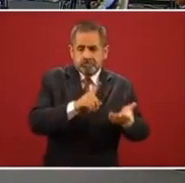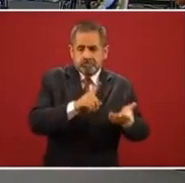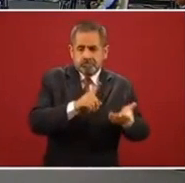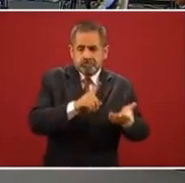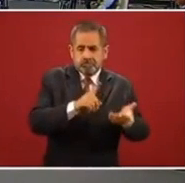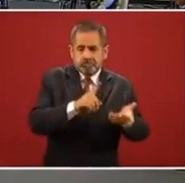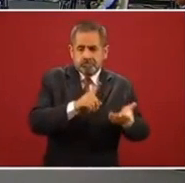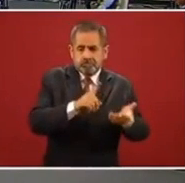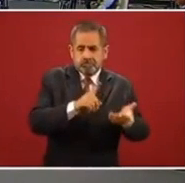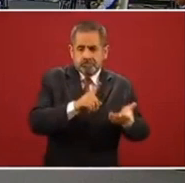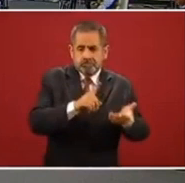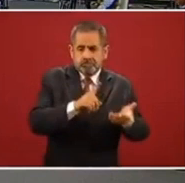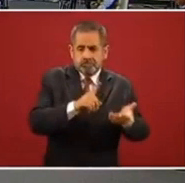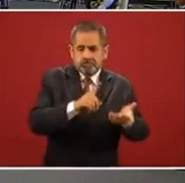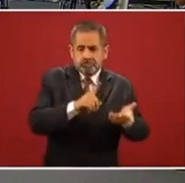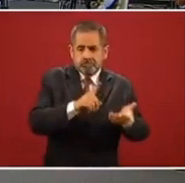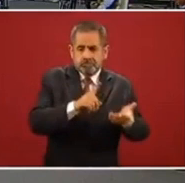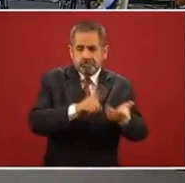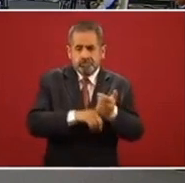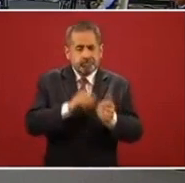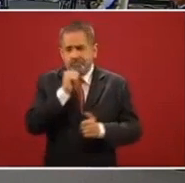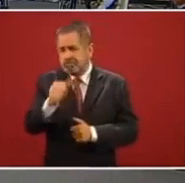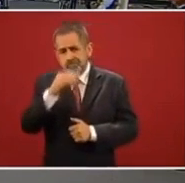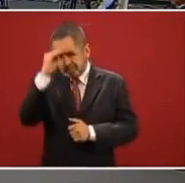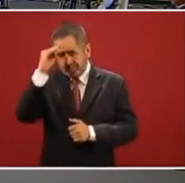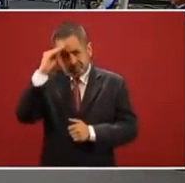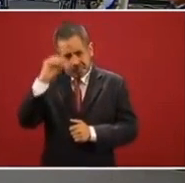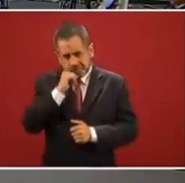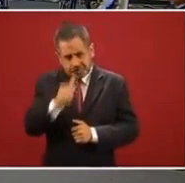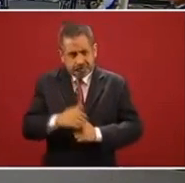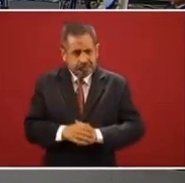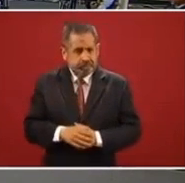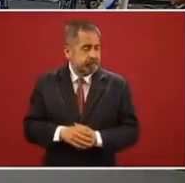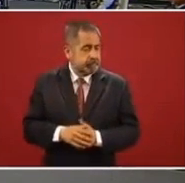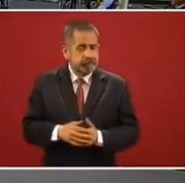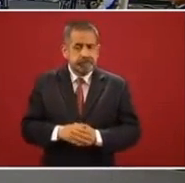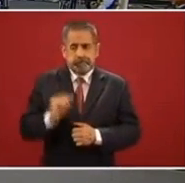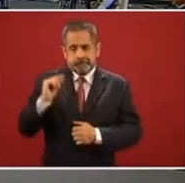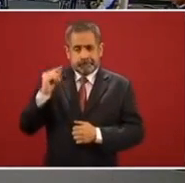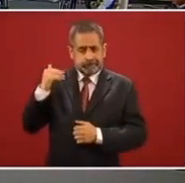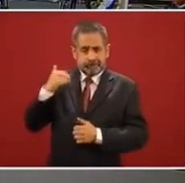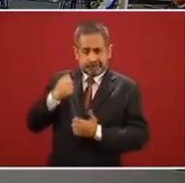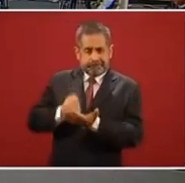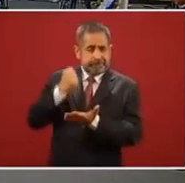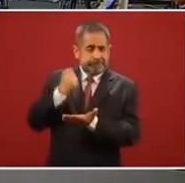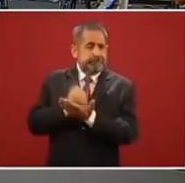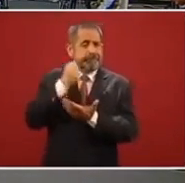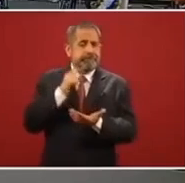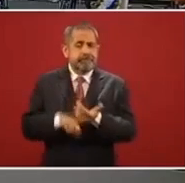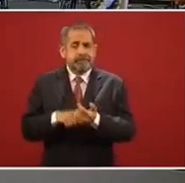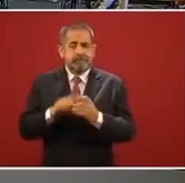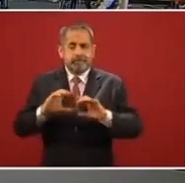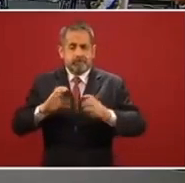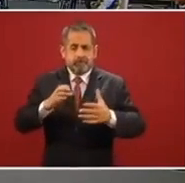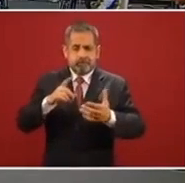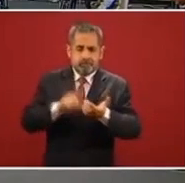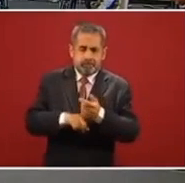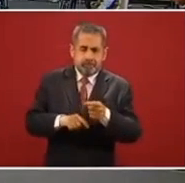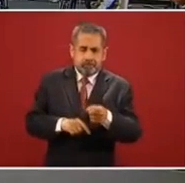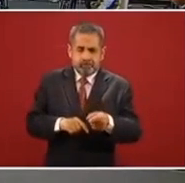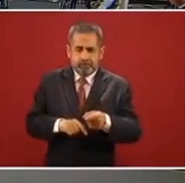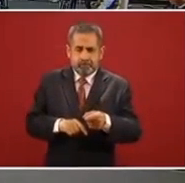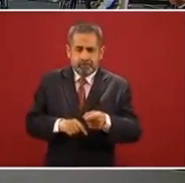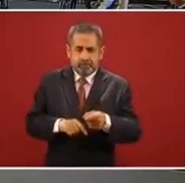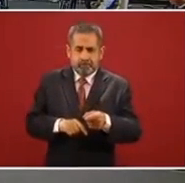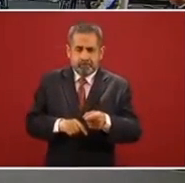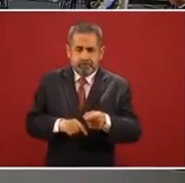the creation of marine culture. Se acaba de aprobar el Congreso